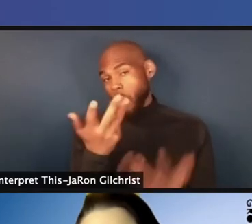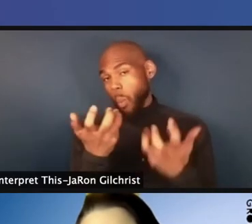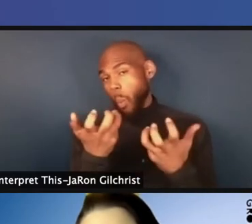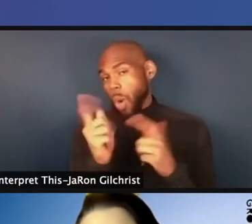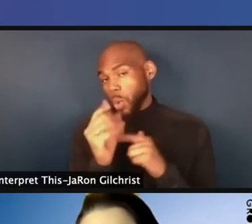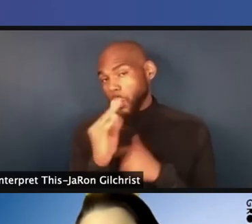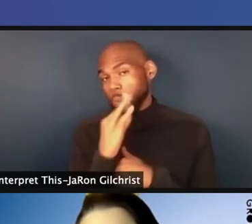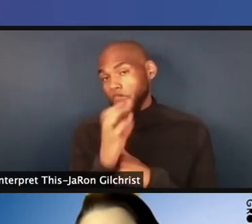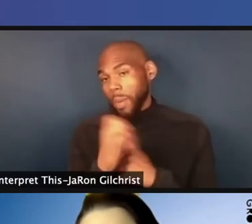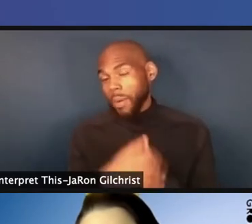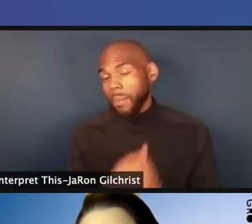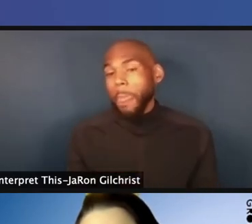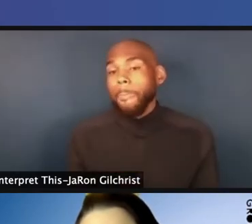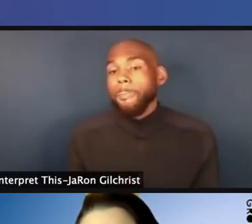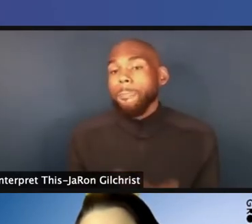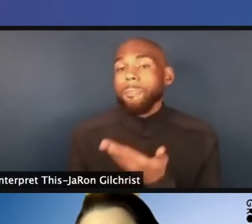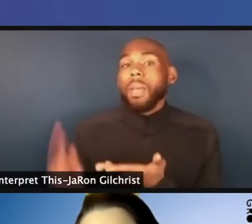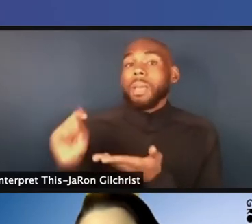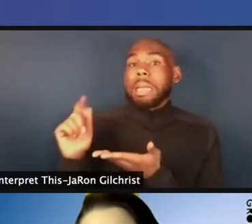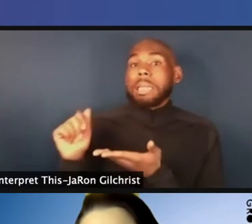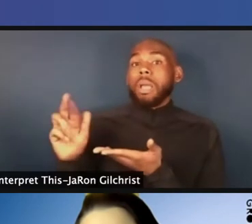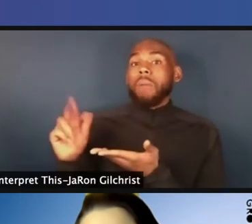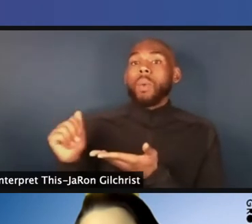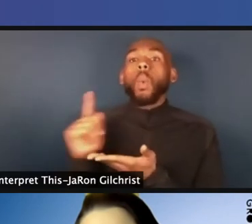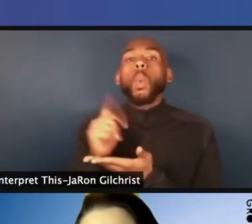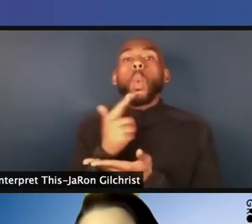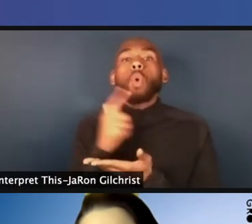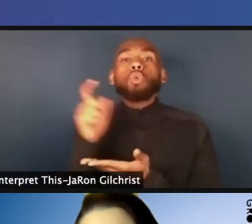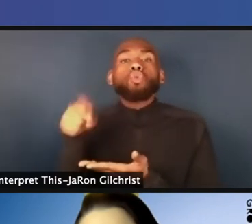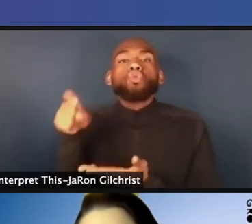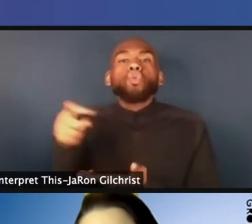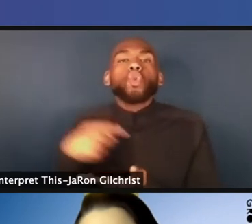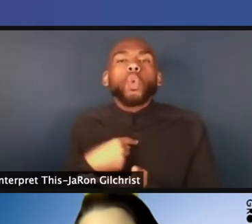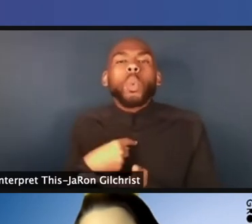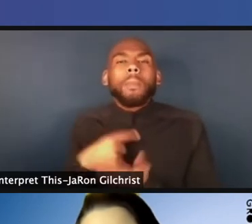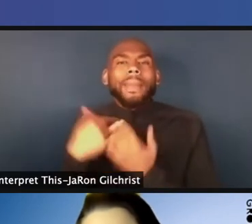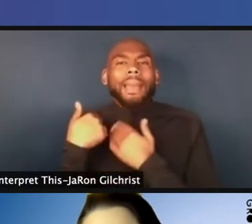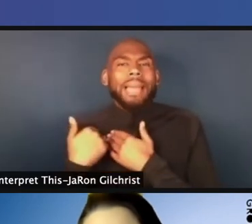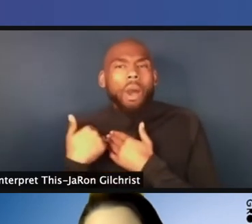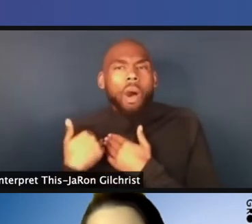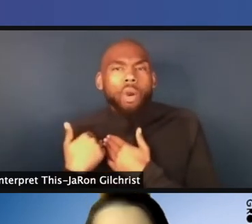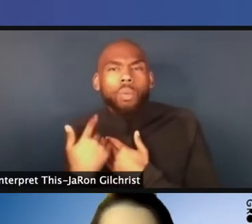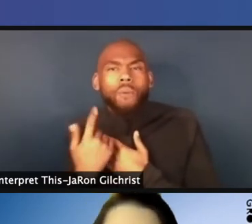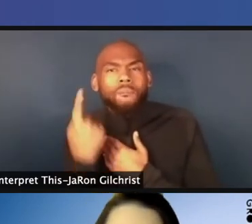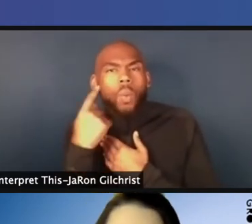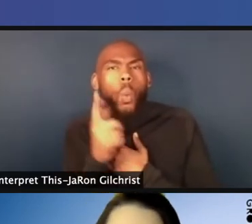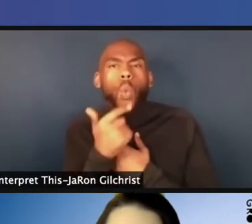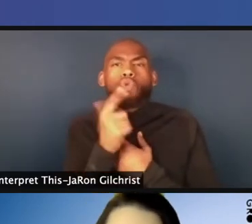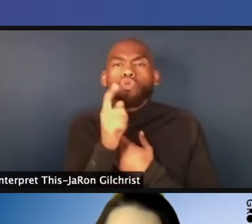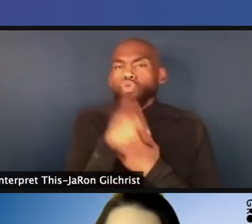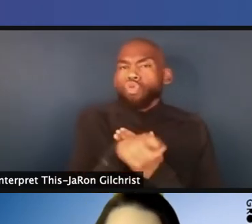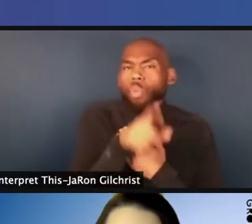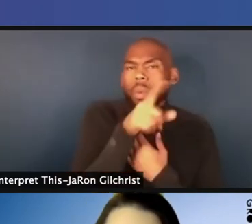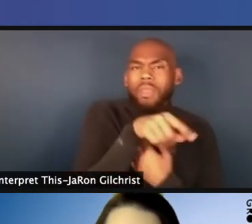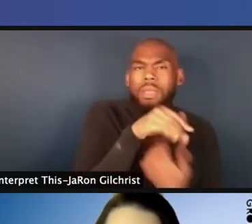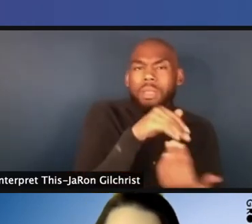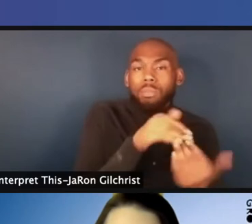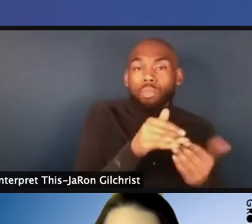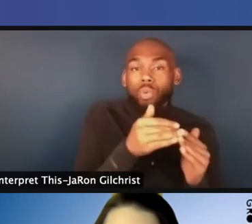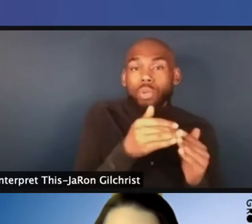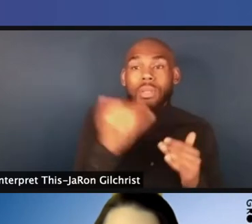who should we be accountable to? Who should be in this community? I mean, if you have a theater that is